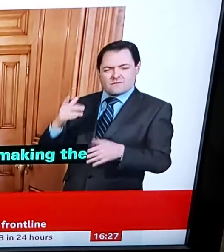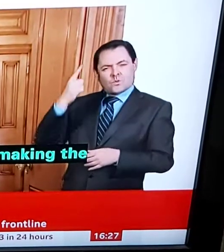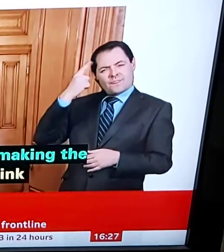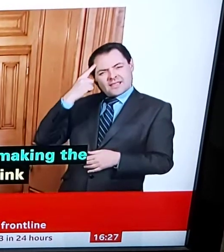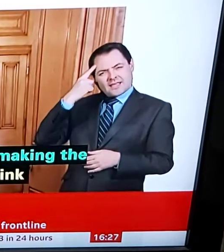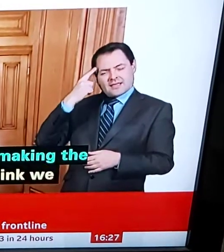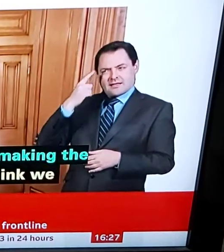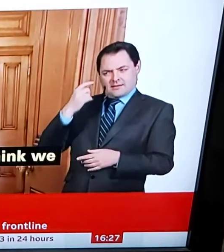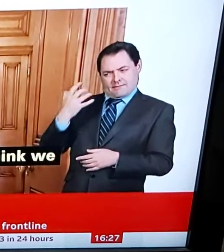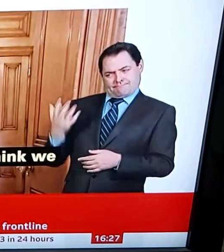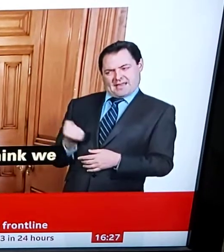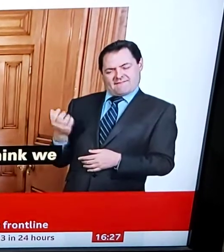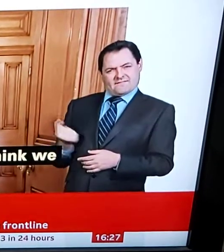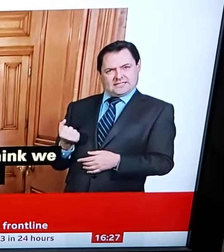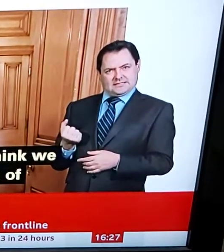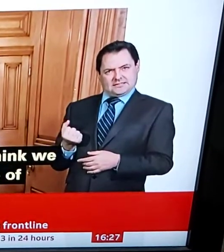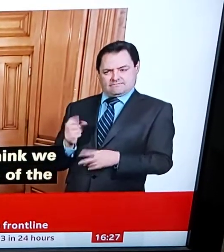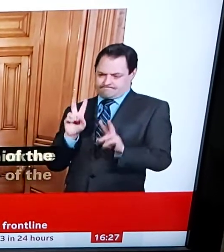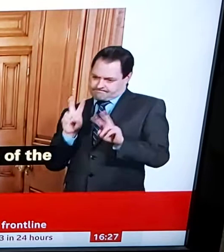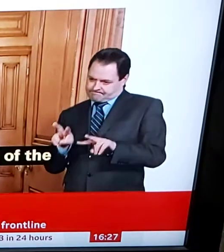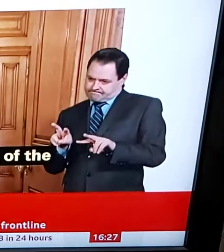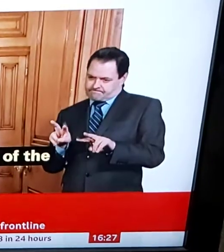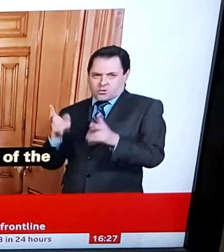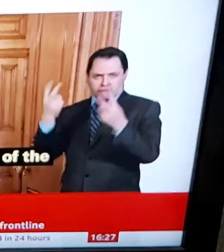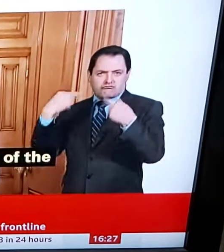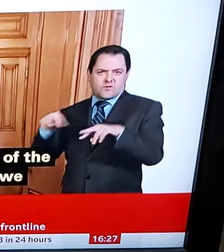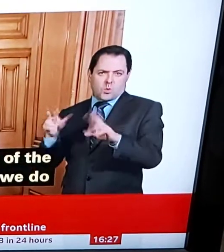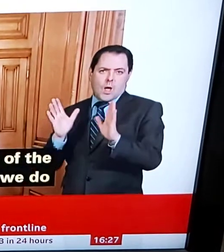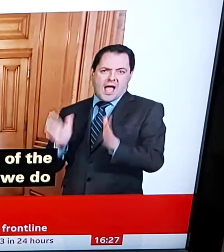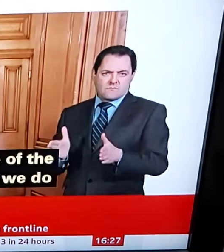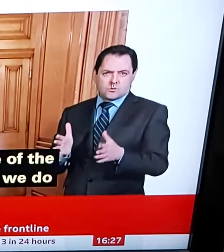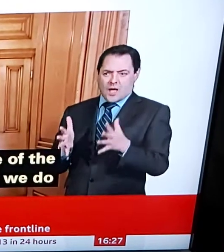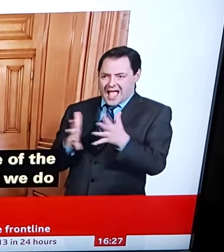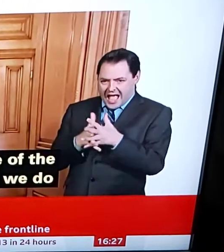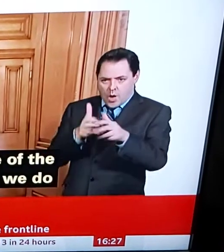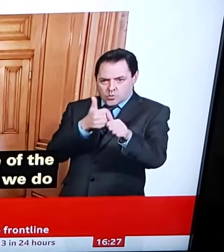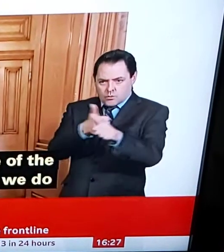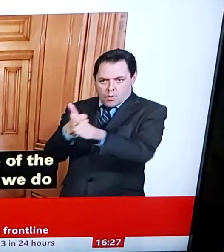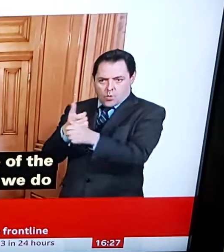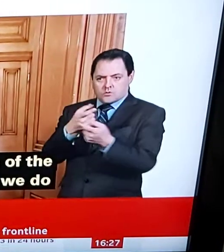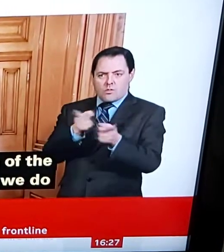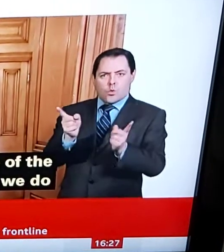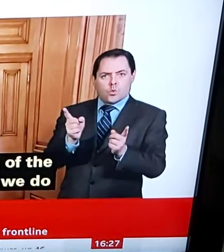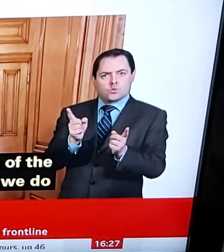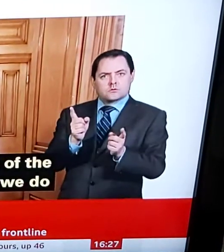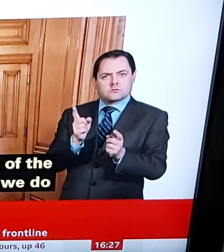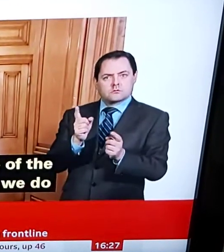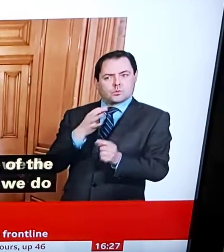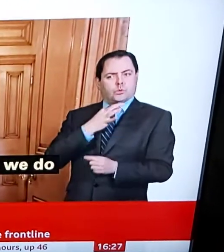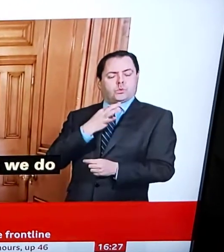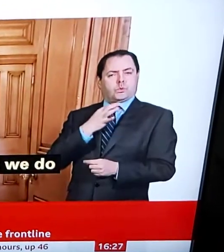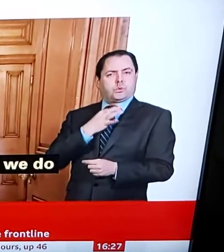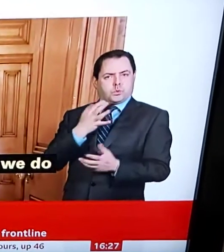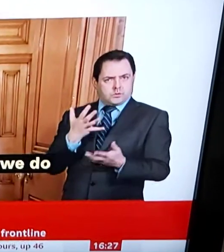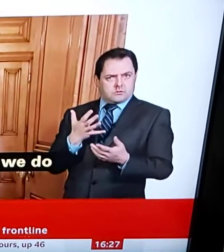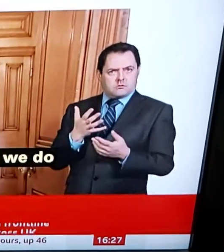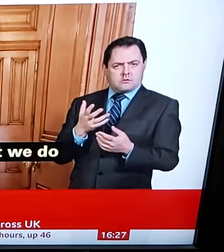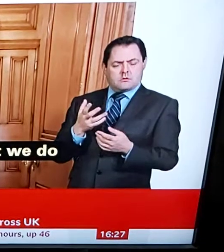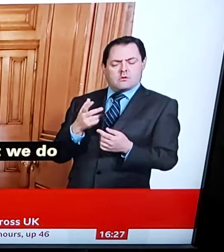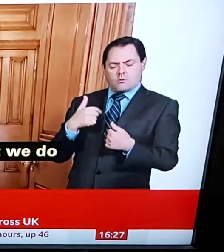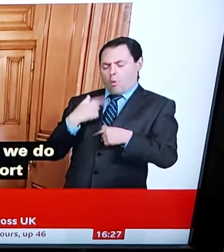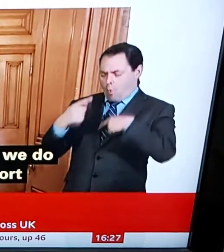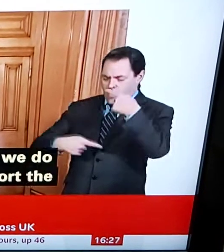we do need to ensure that we better support the vulnerable. We keep that constantly under review, and I think